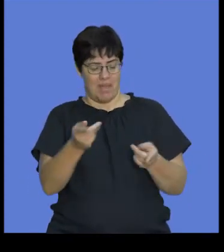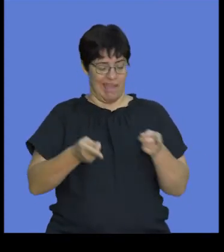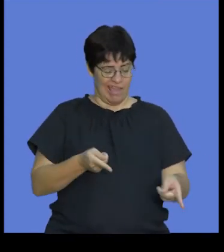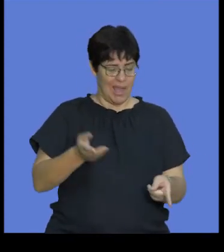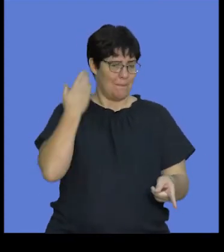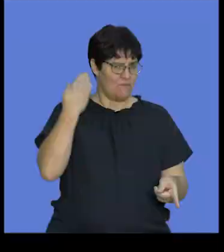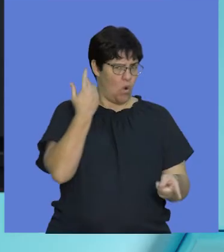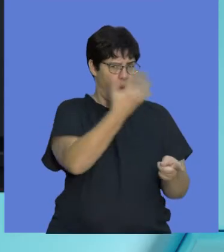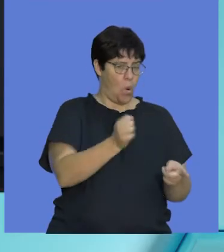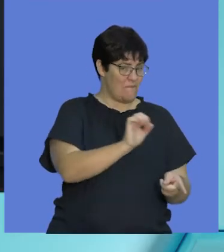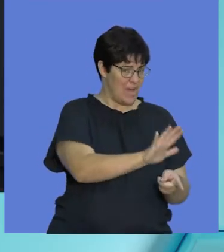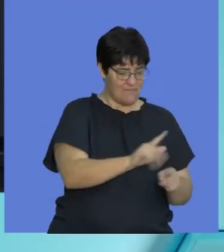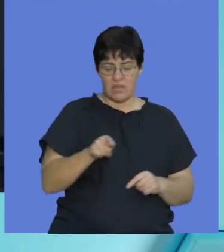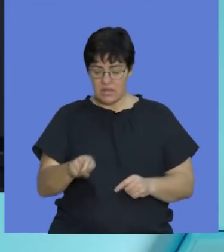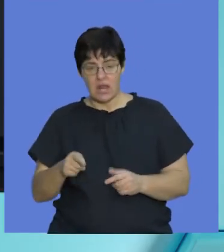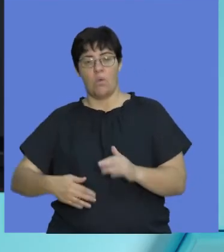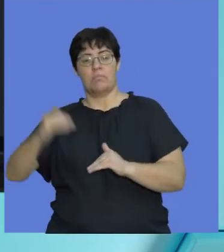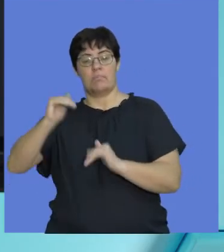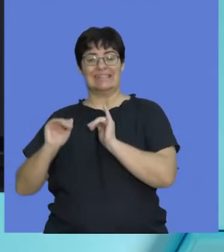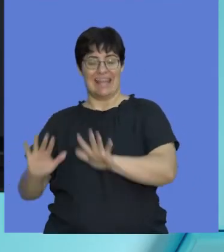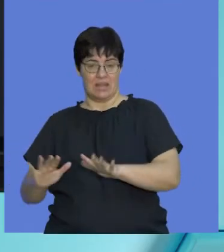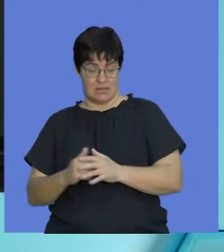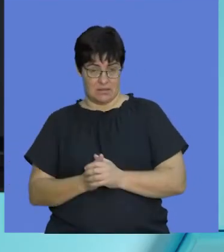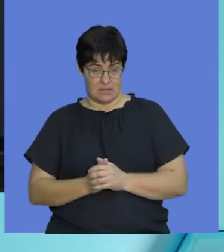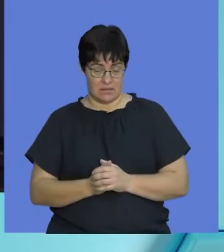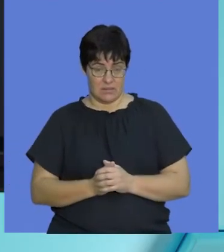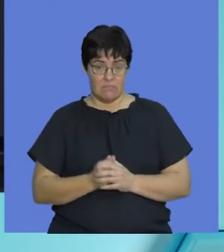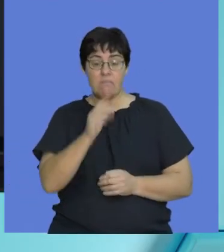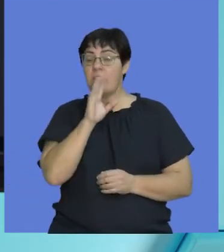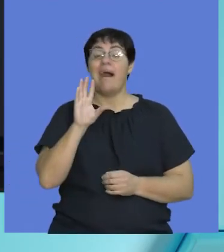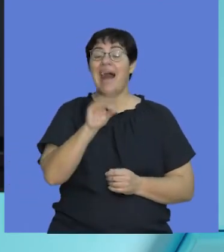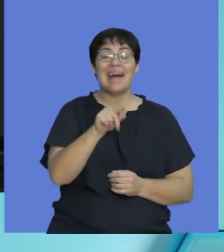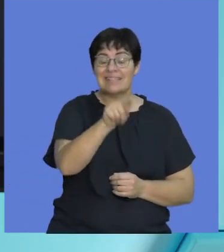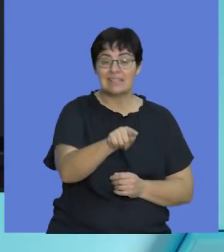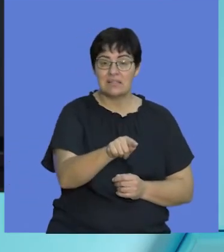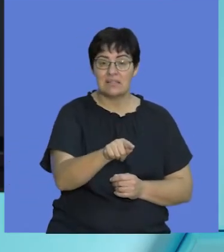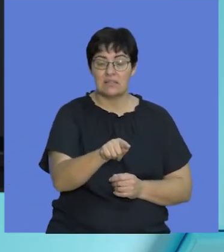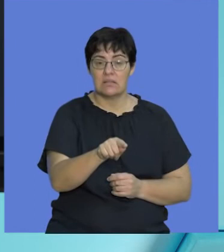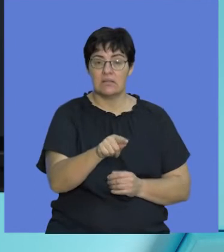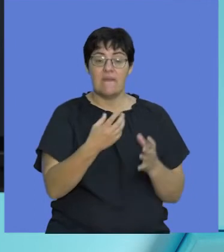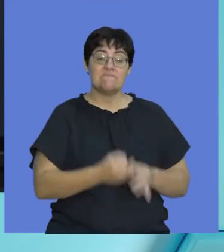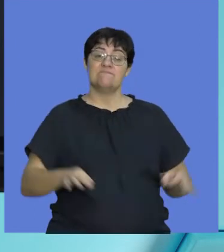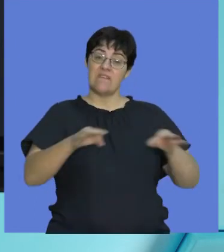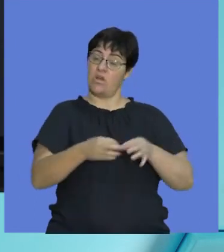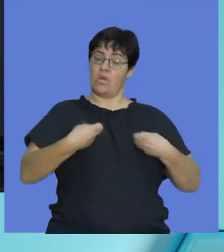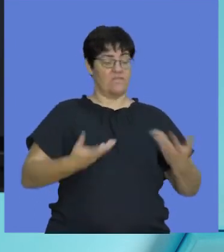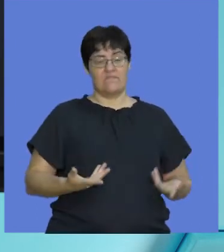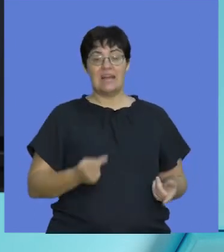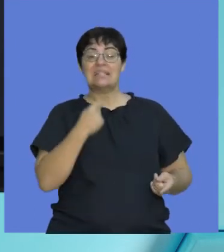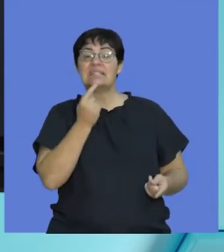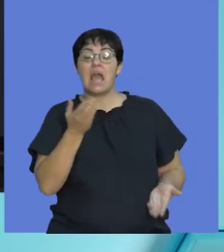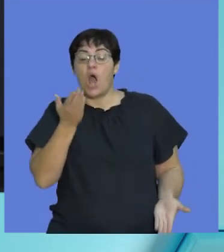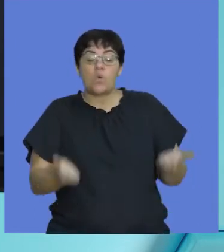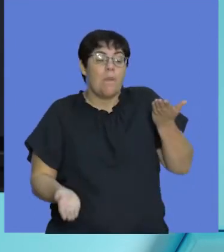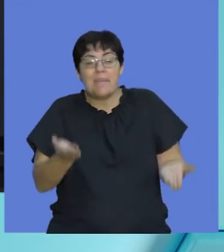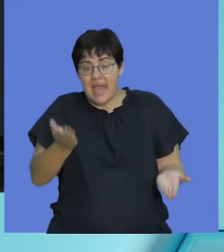compare? Please be careful here. They are not asking you to give the value. They're